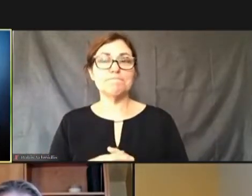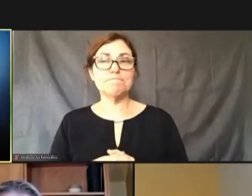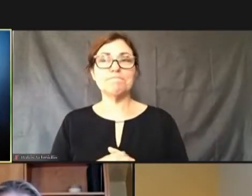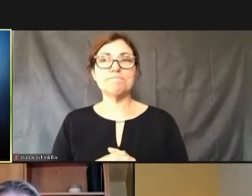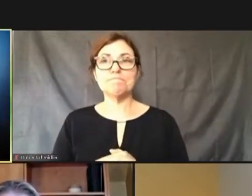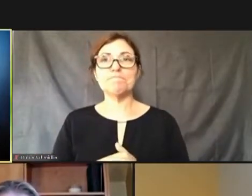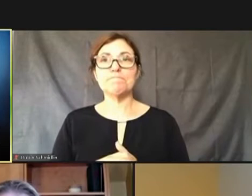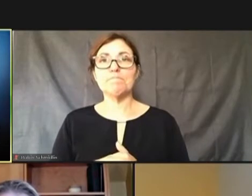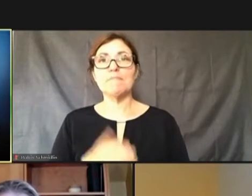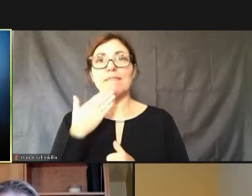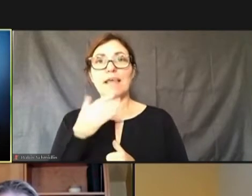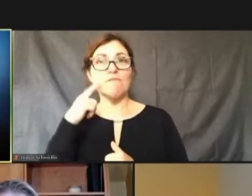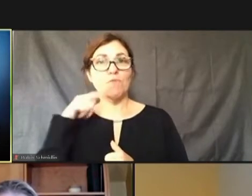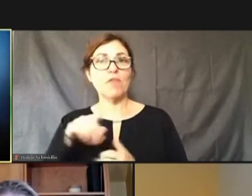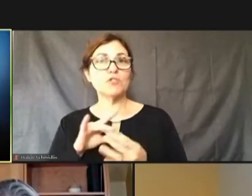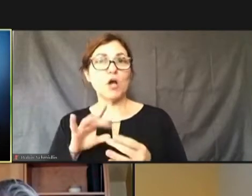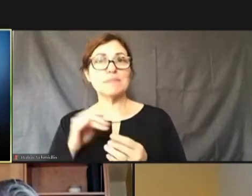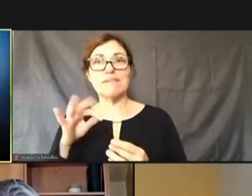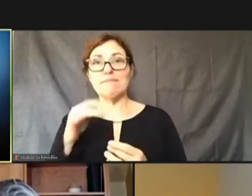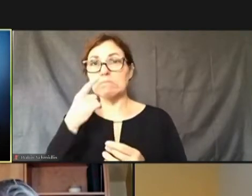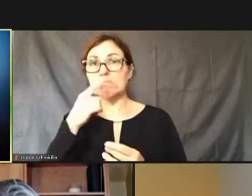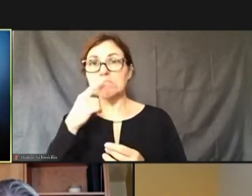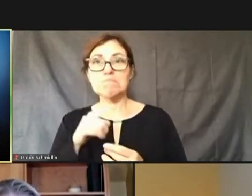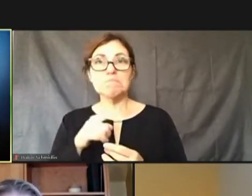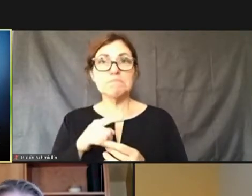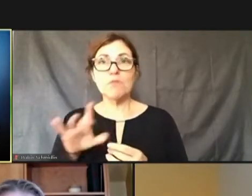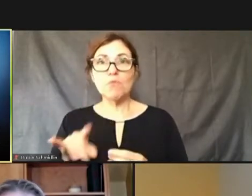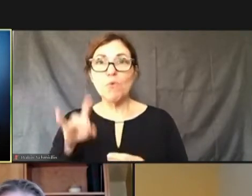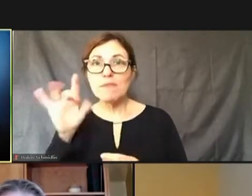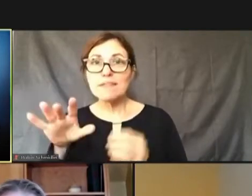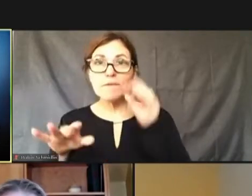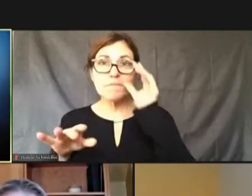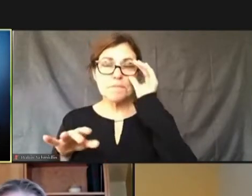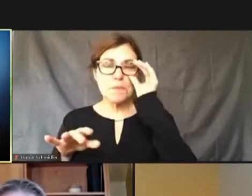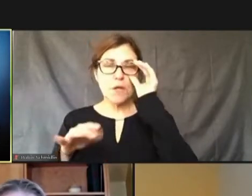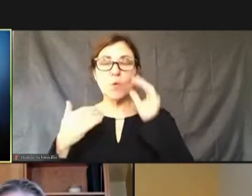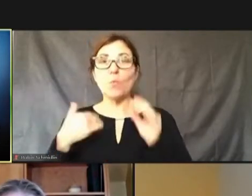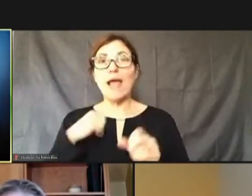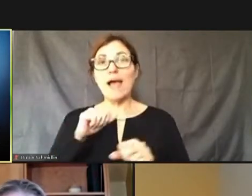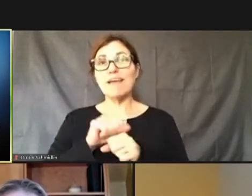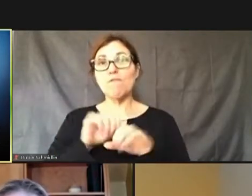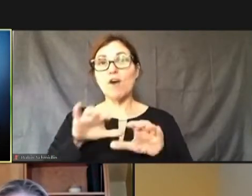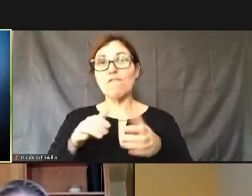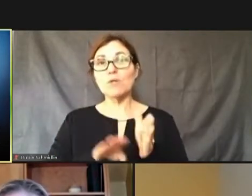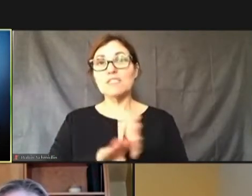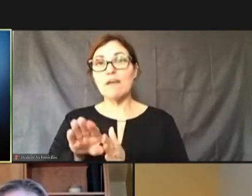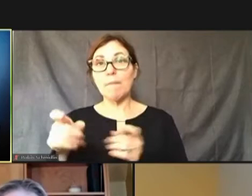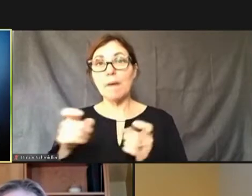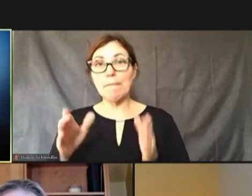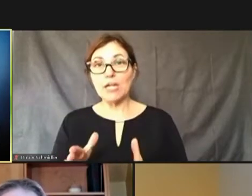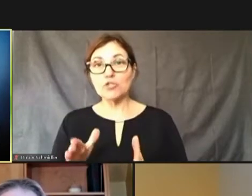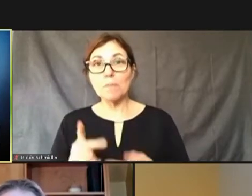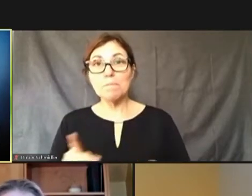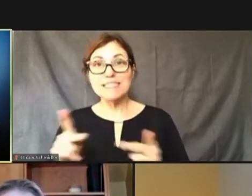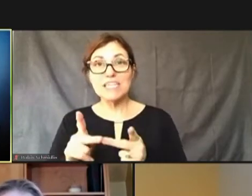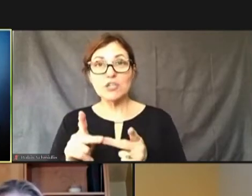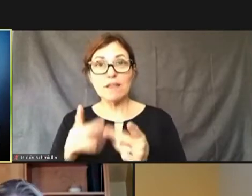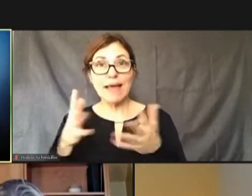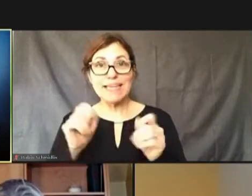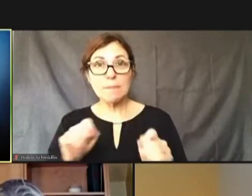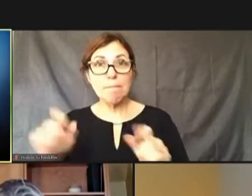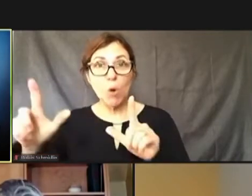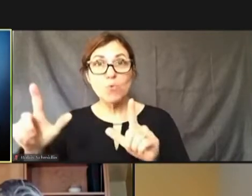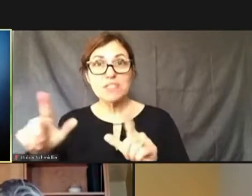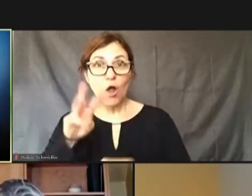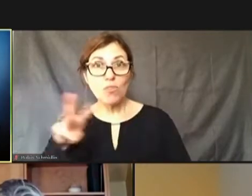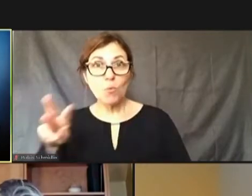Thank you for those comments. If I might just give a shameless plug, we actually do have a workforce development manager position posted on our website, brand new